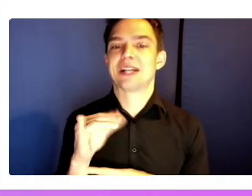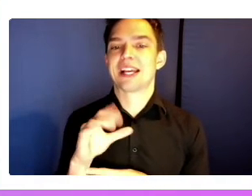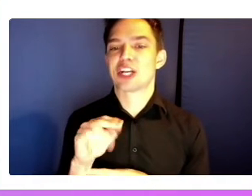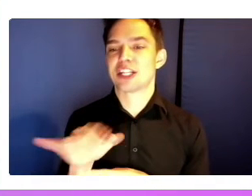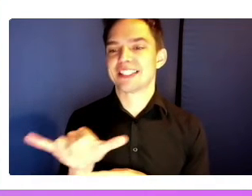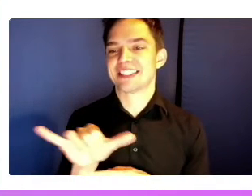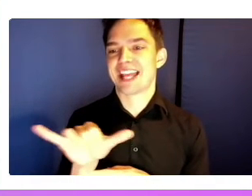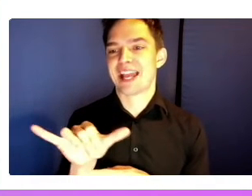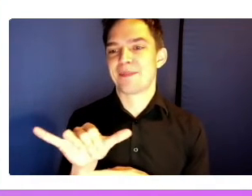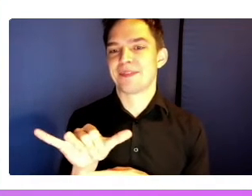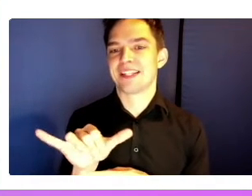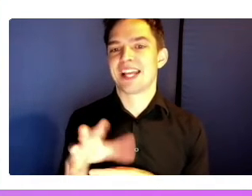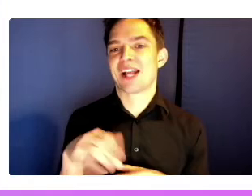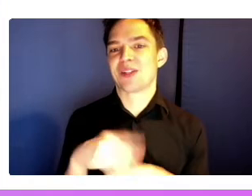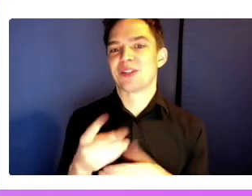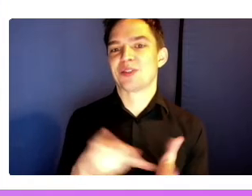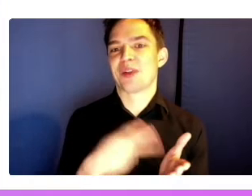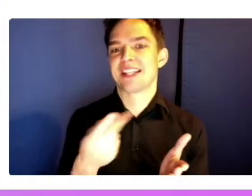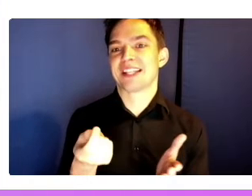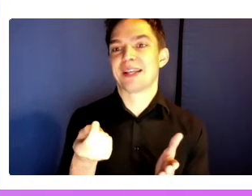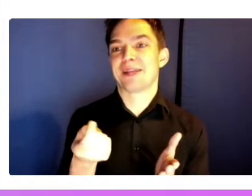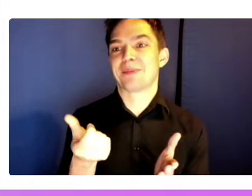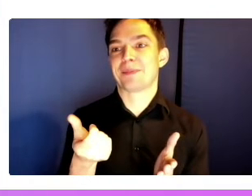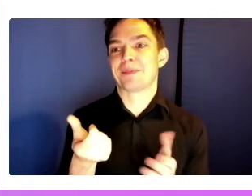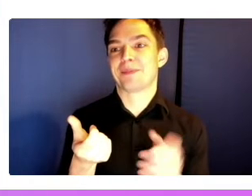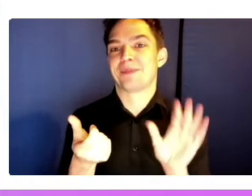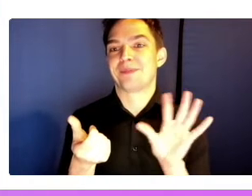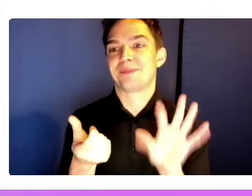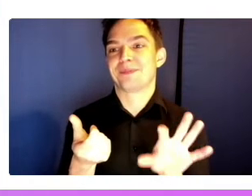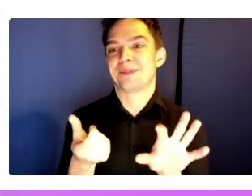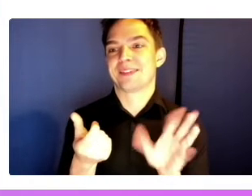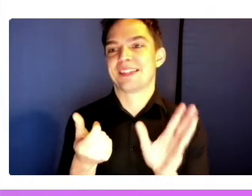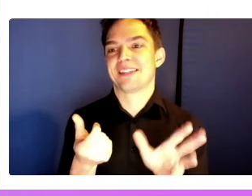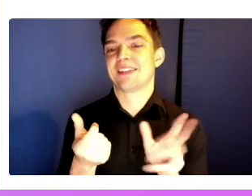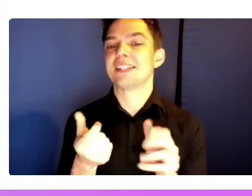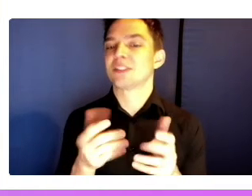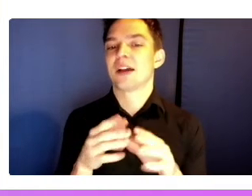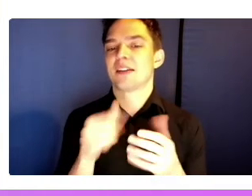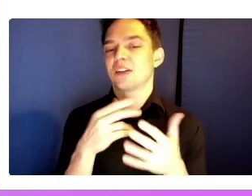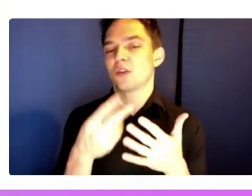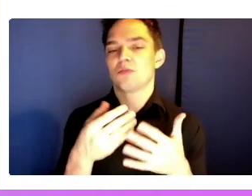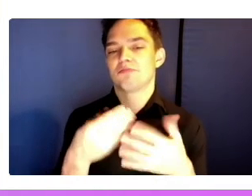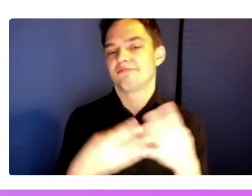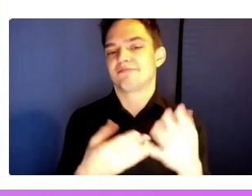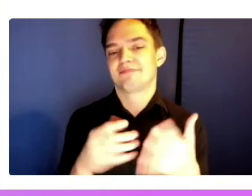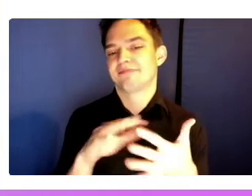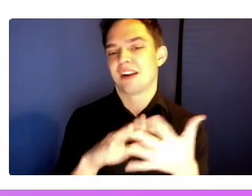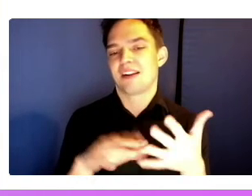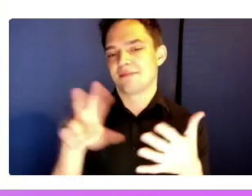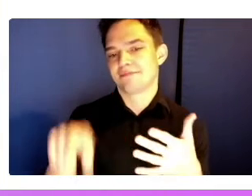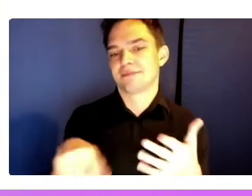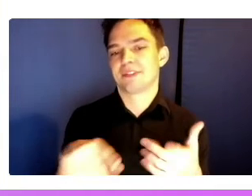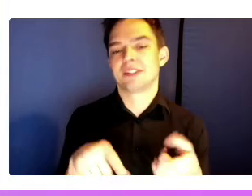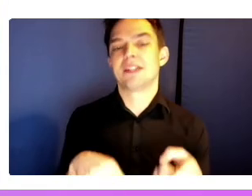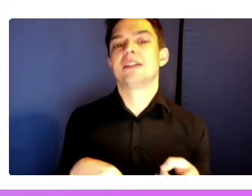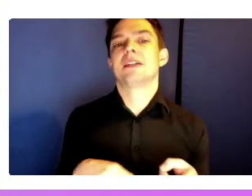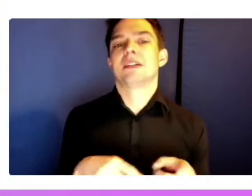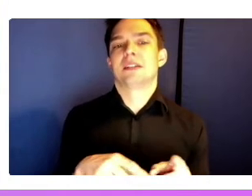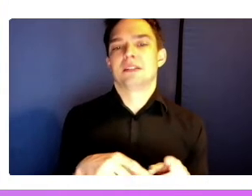or included twice, and I fixed that. I won't go through all of these, but there was some pretty